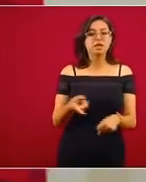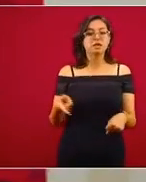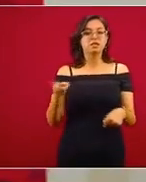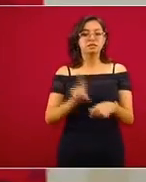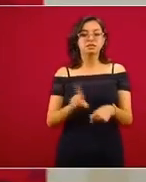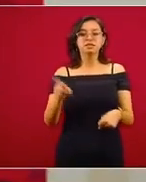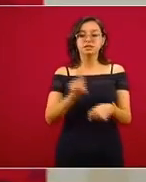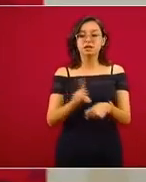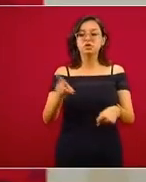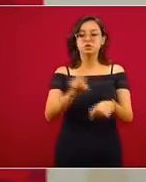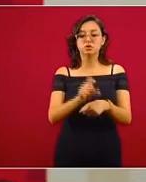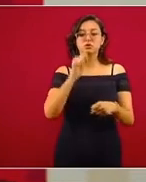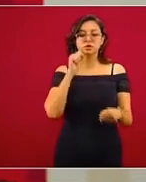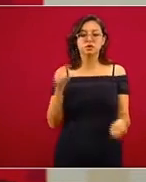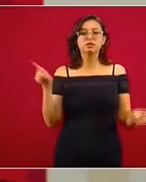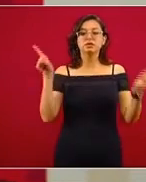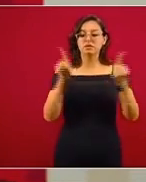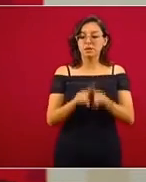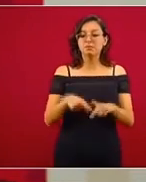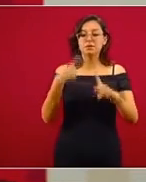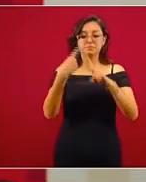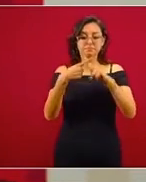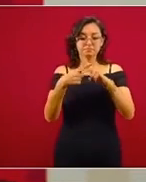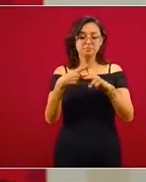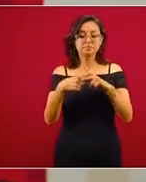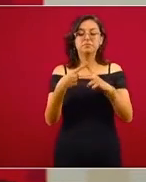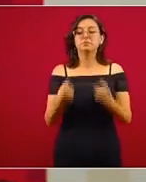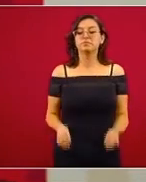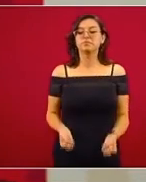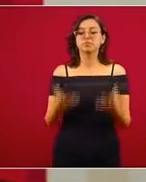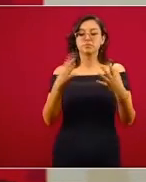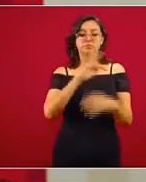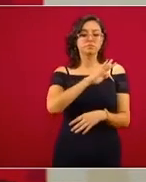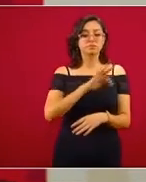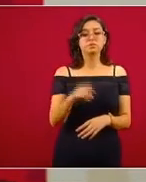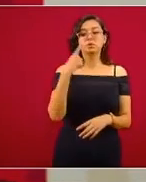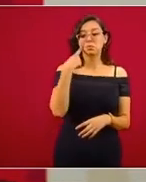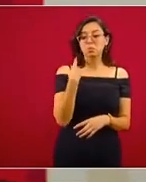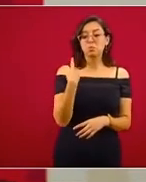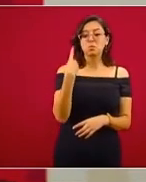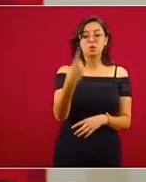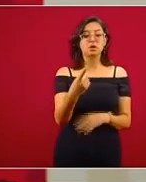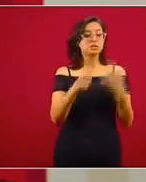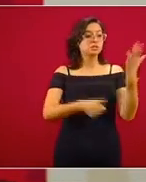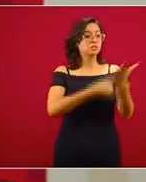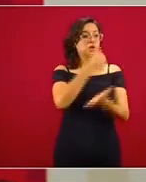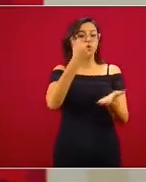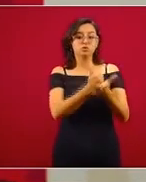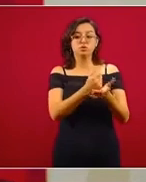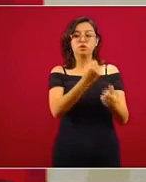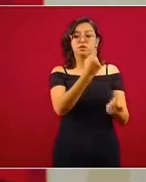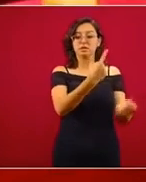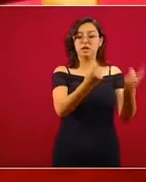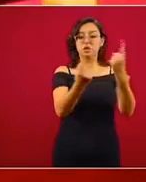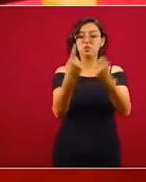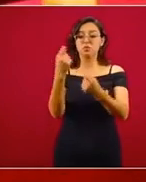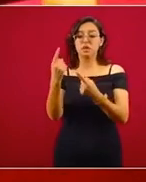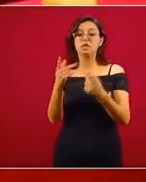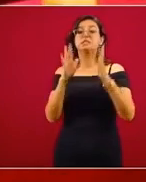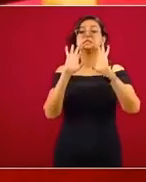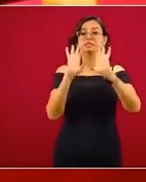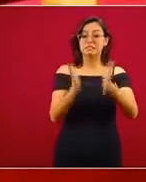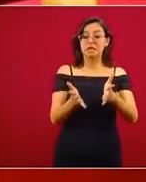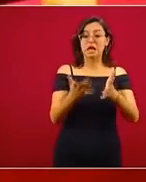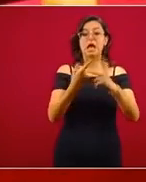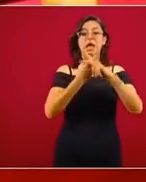días, because of sino también por las mathematical proyecciones projections, matemáticas, we se think aprecia some que algunas cities ciudades are ya están on the en la decline. For parte